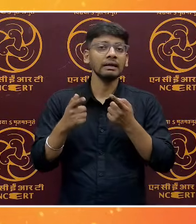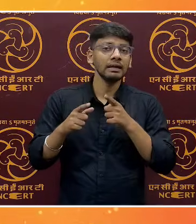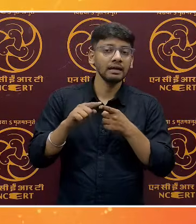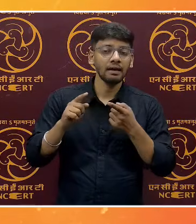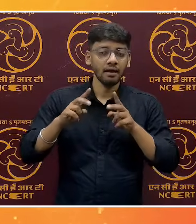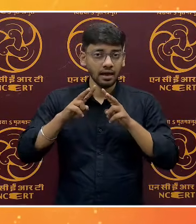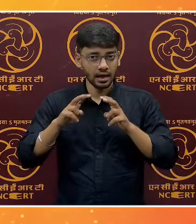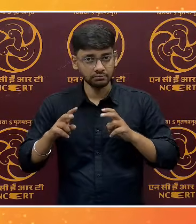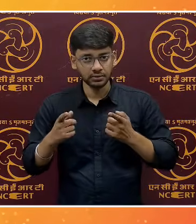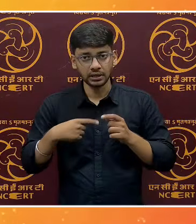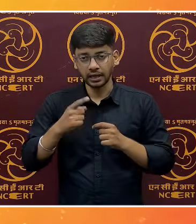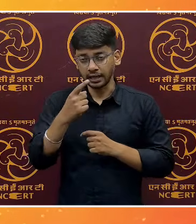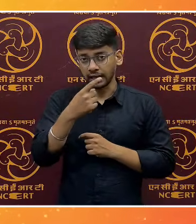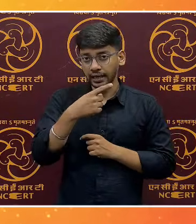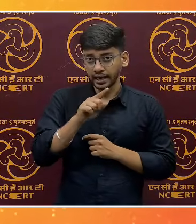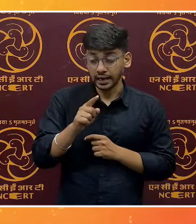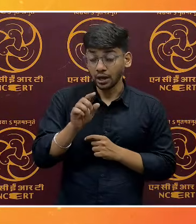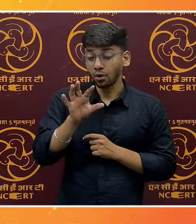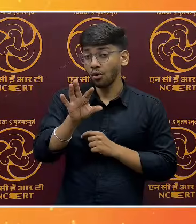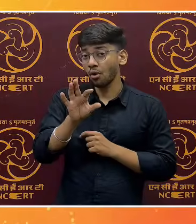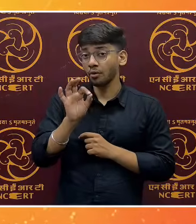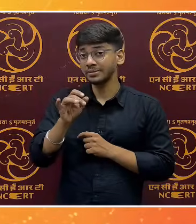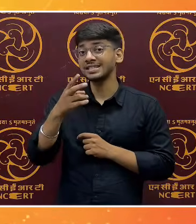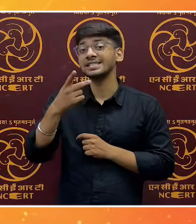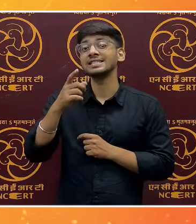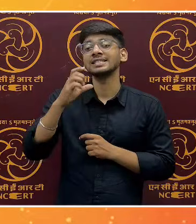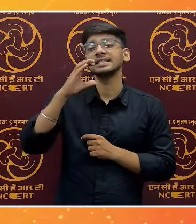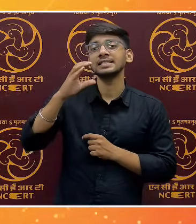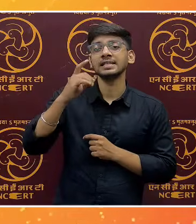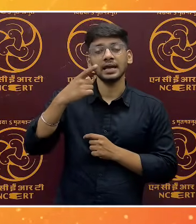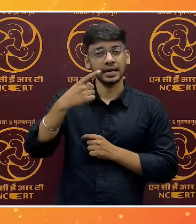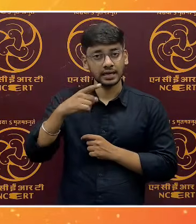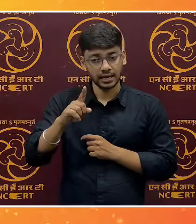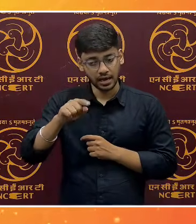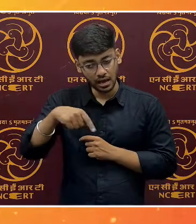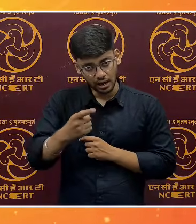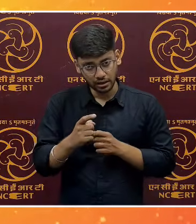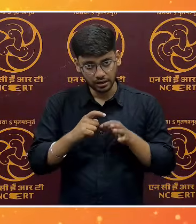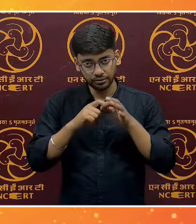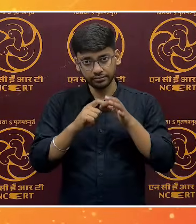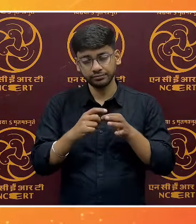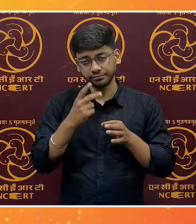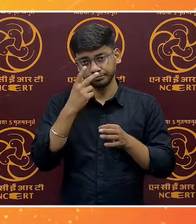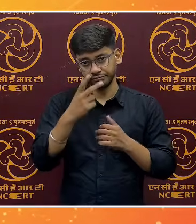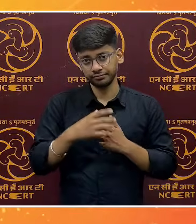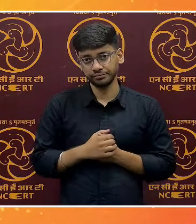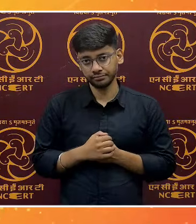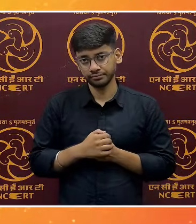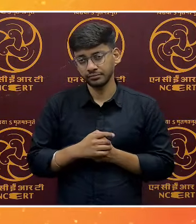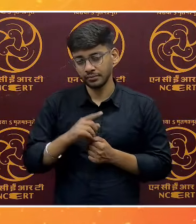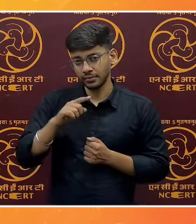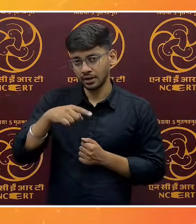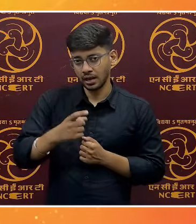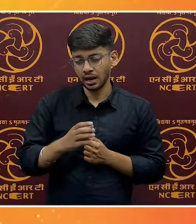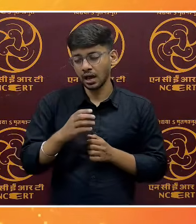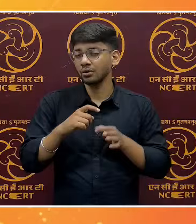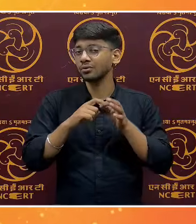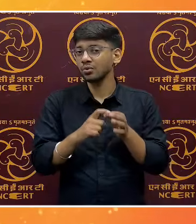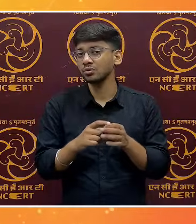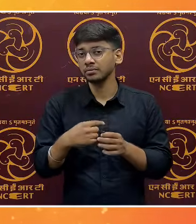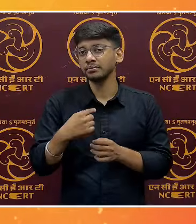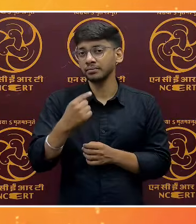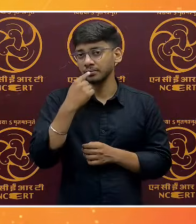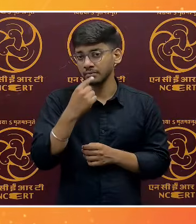we are going to correct this option C, and we are moving to the next question. And the next question says the perimeter